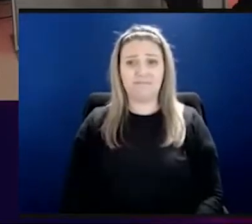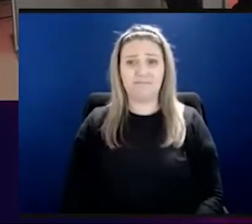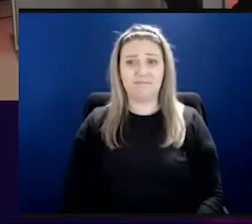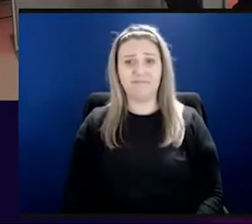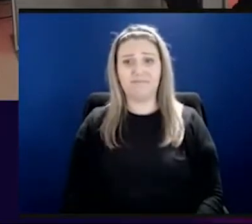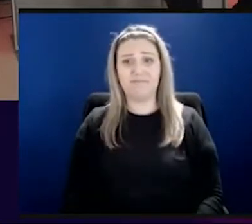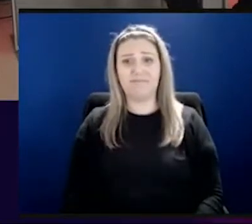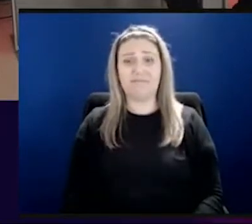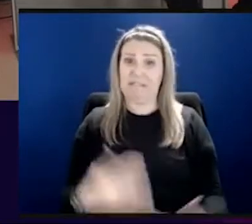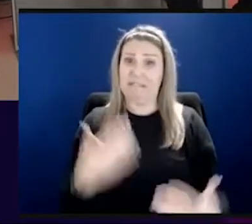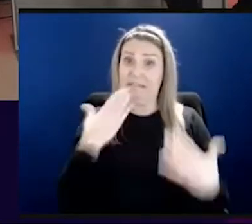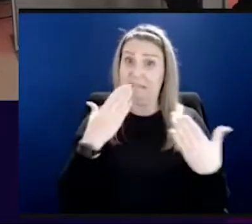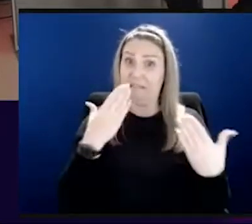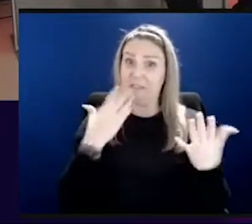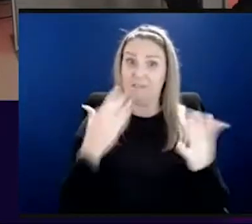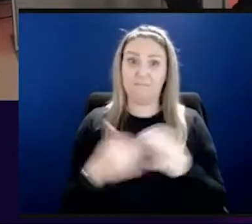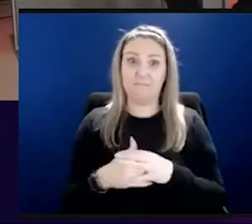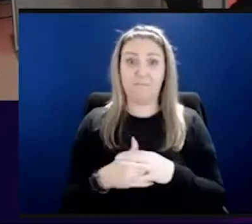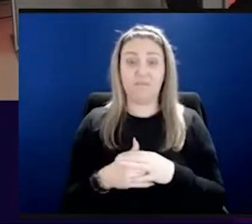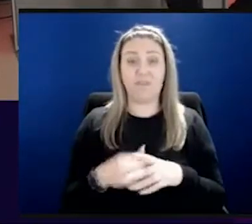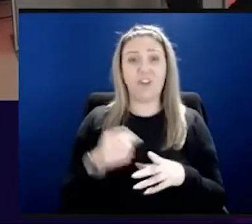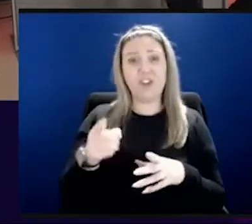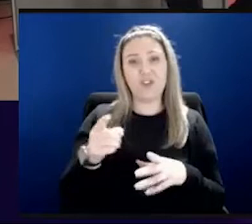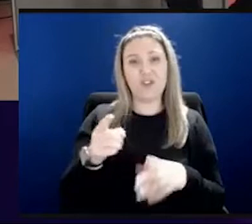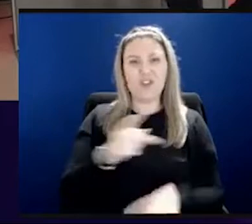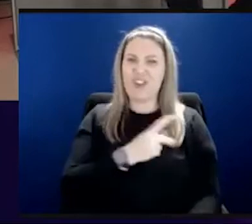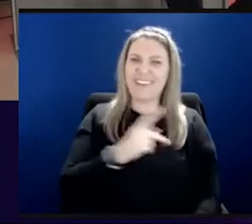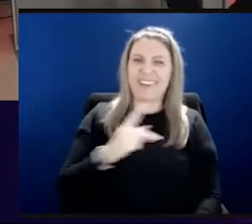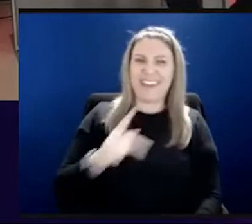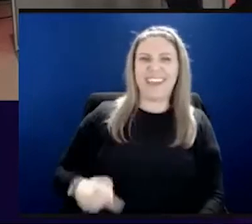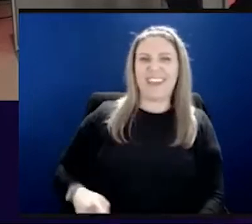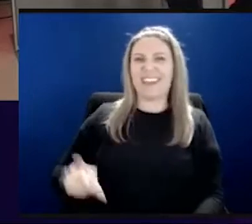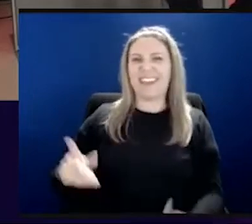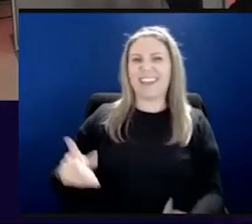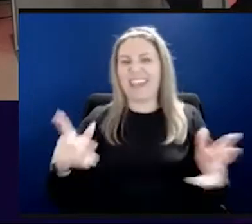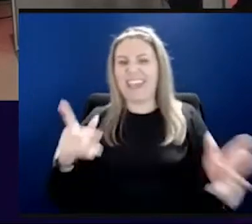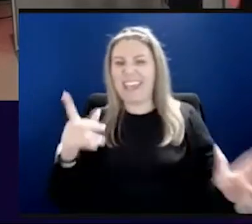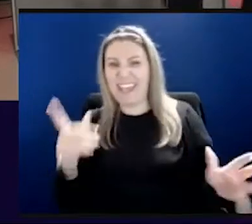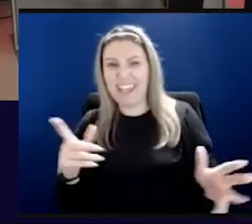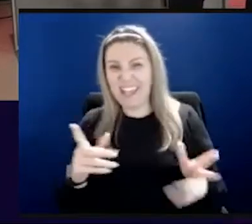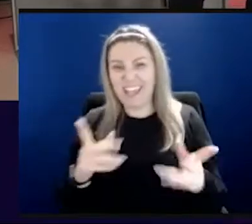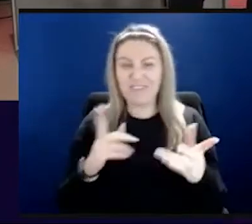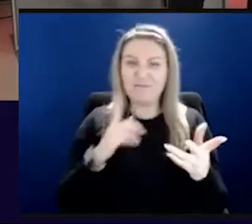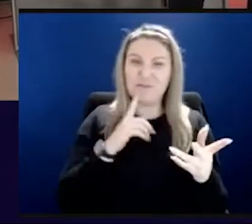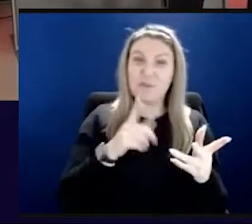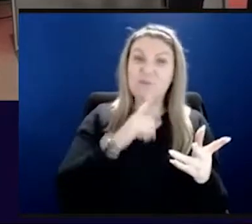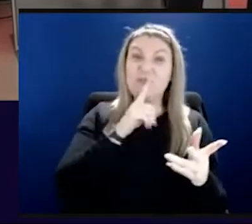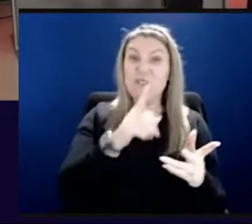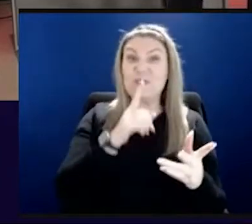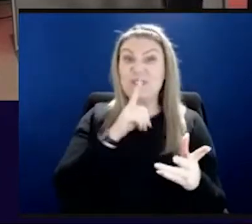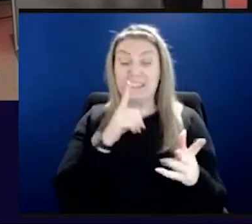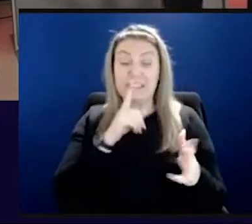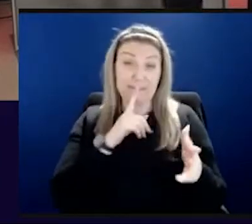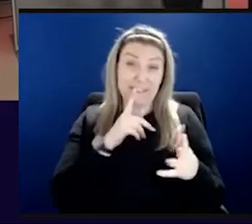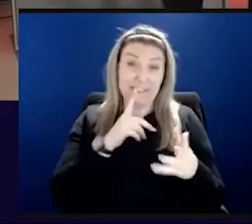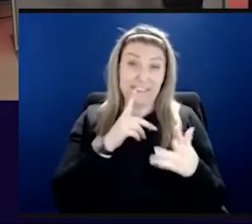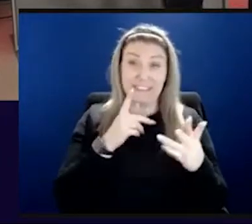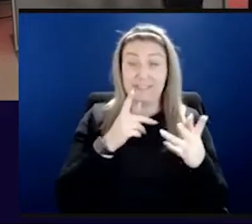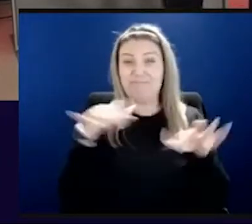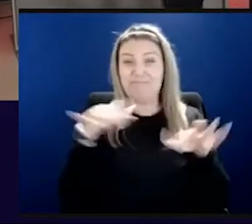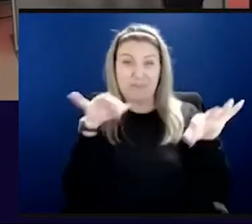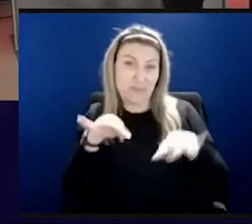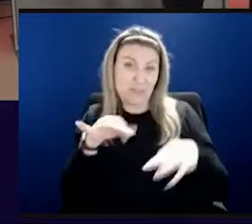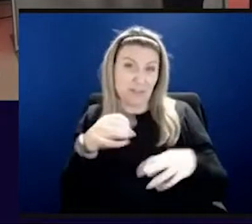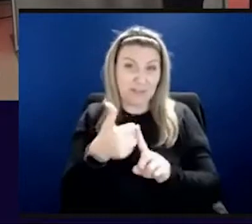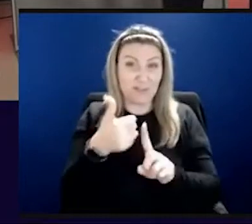goodness. You're the king of kind of kicking the can down the road because you've told us, you've described yourself as being in denial,